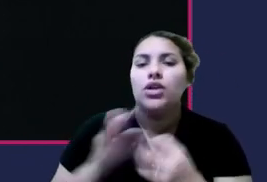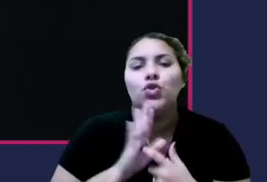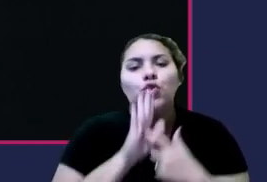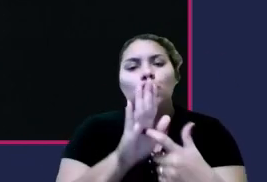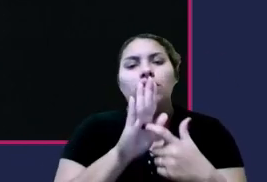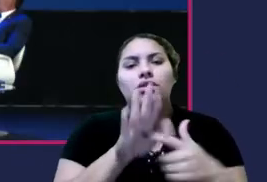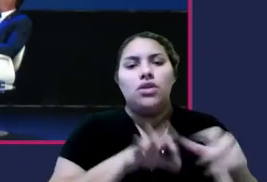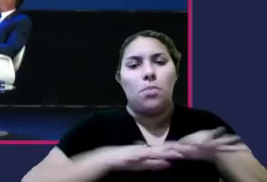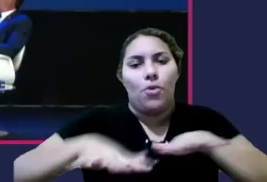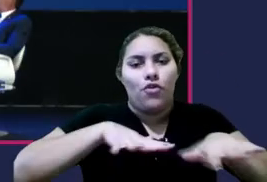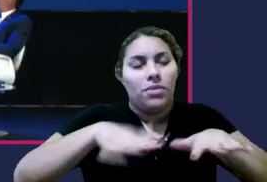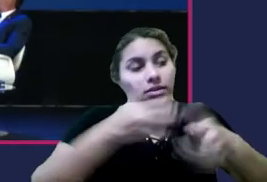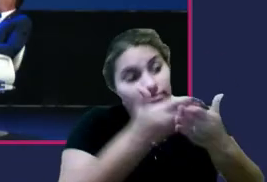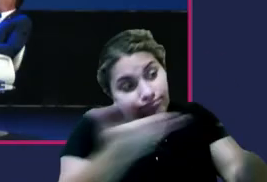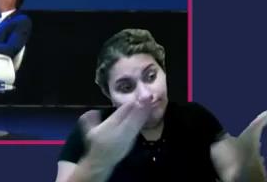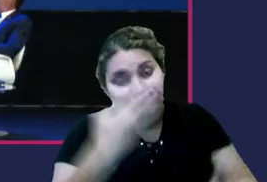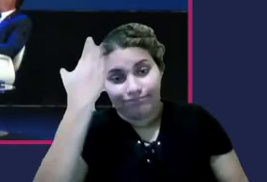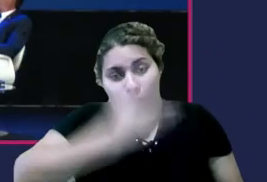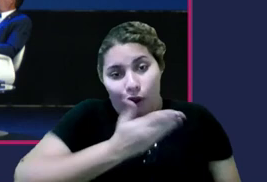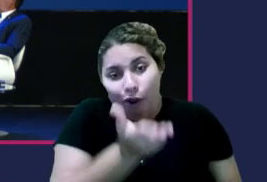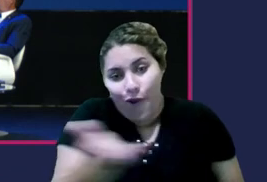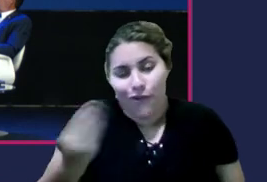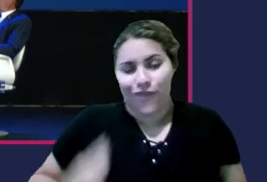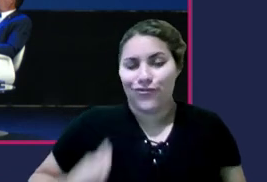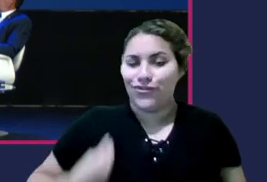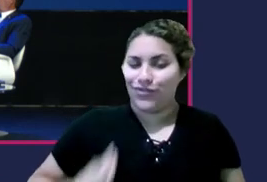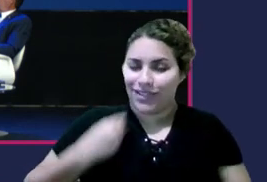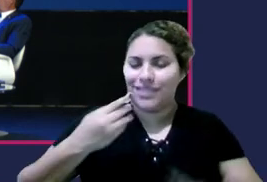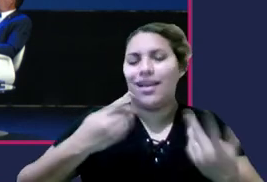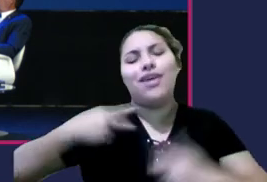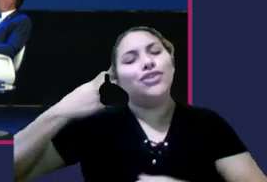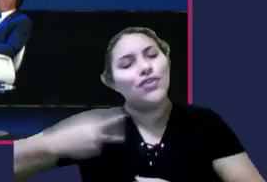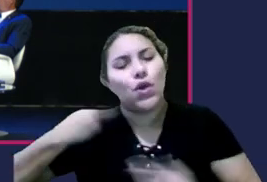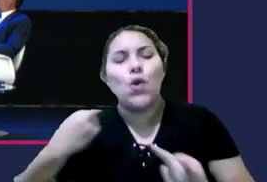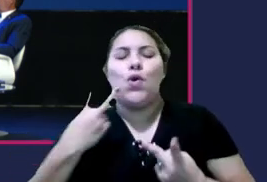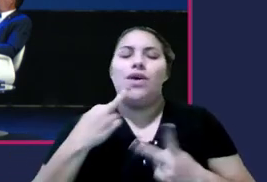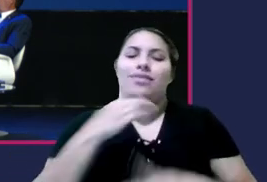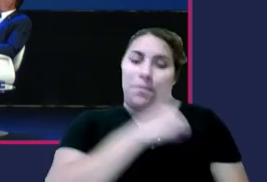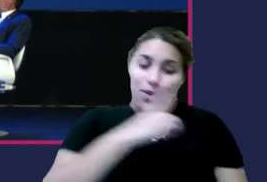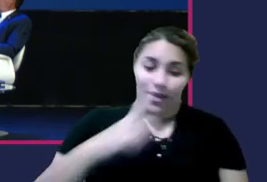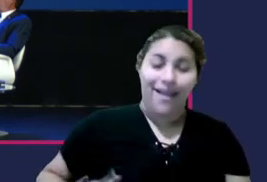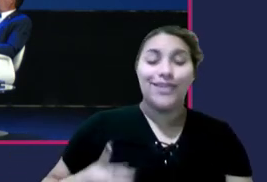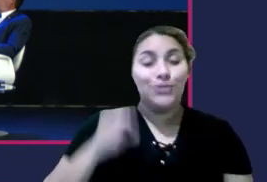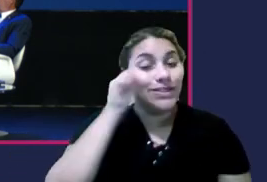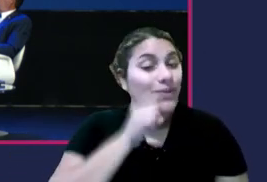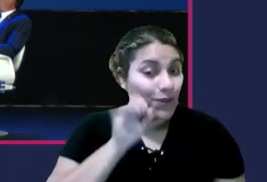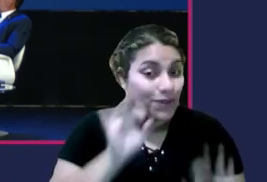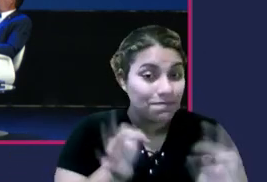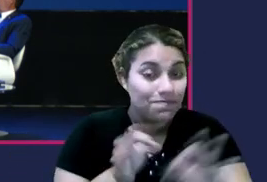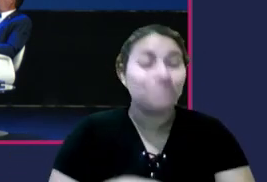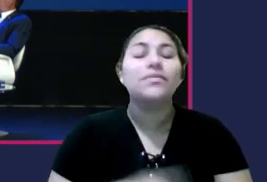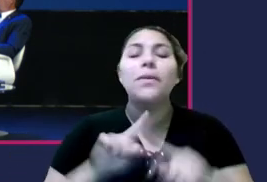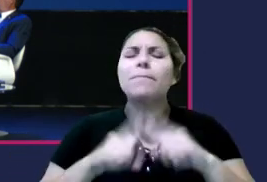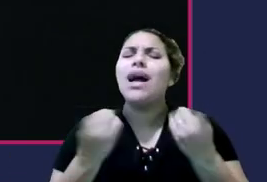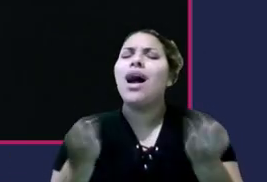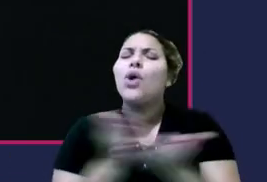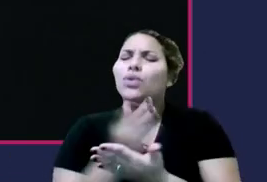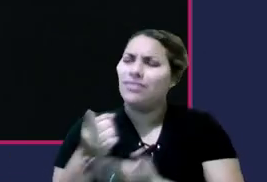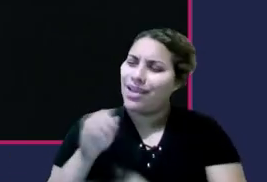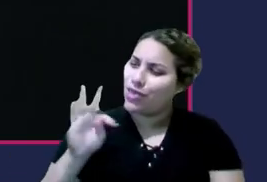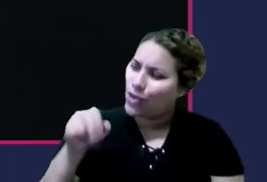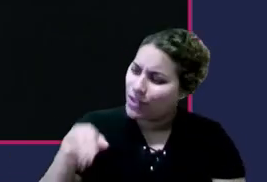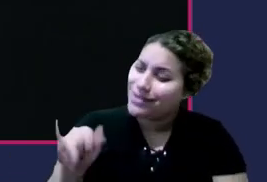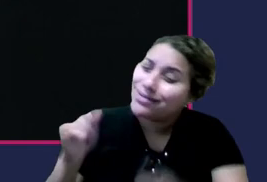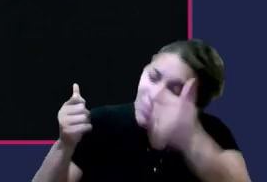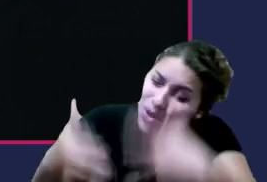to vocalize. And I'm just adding to other Congress people, Congress members present. So regarding